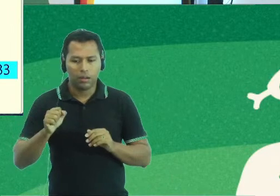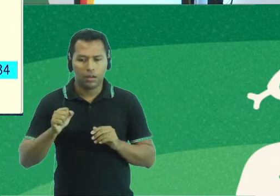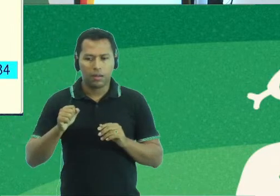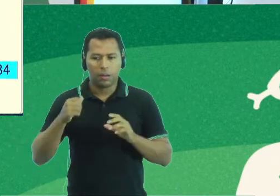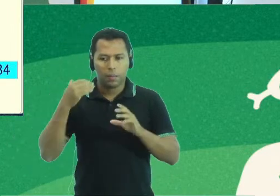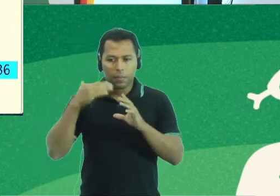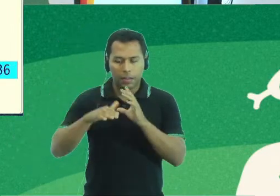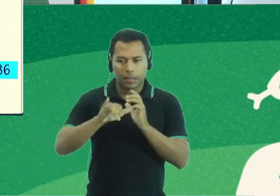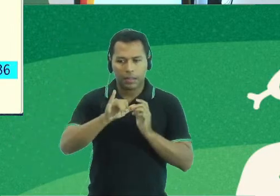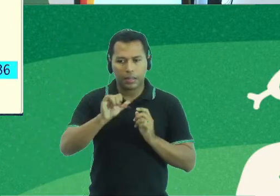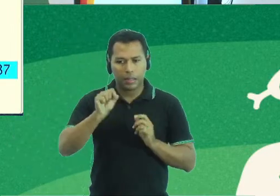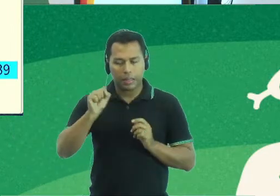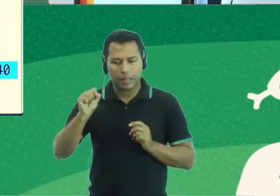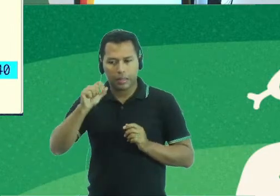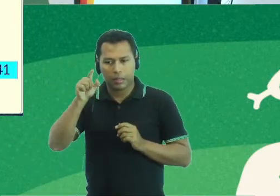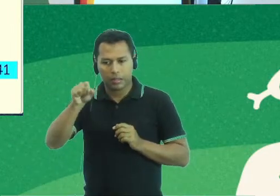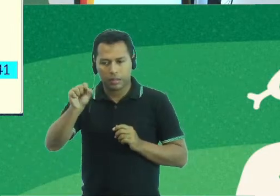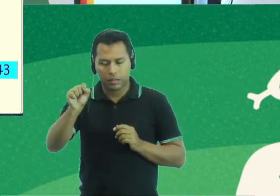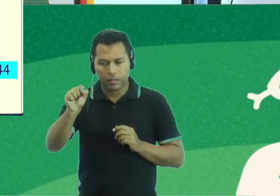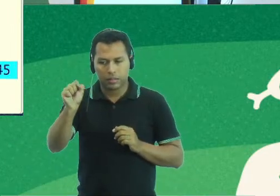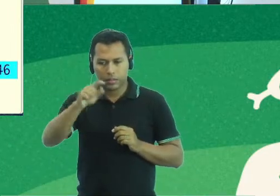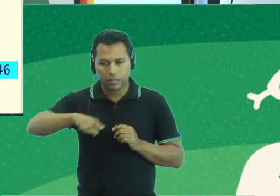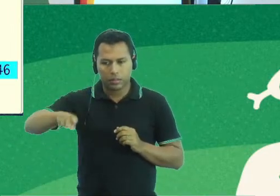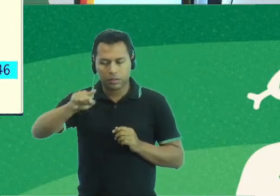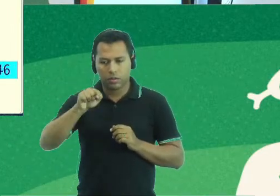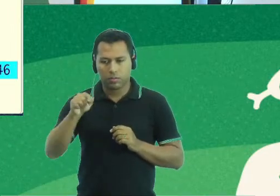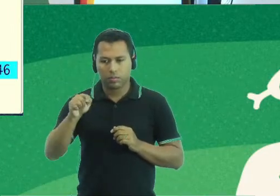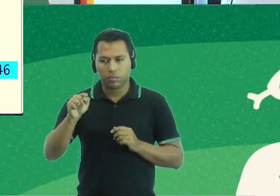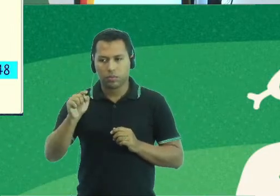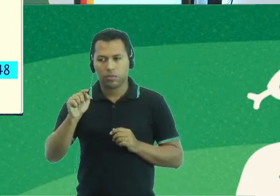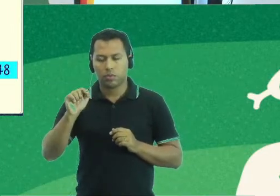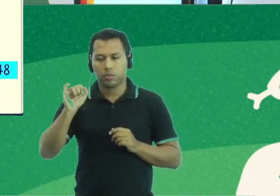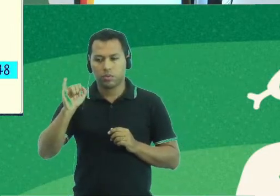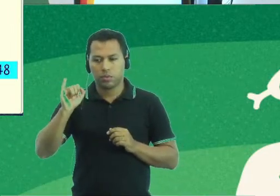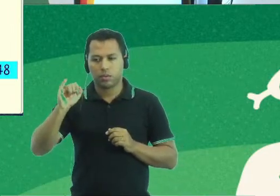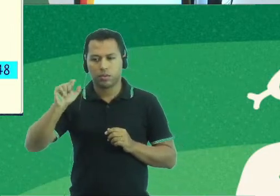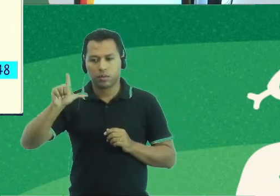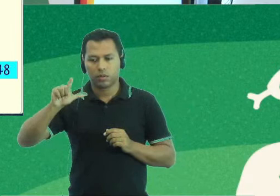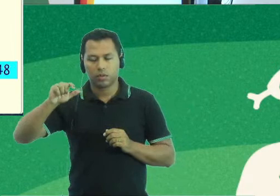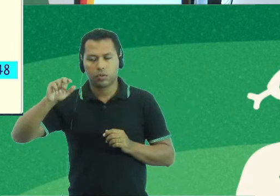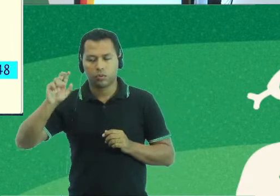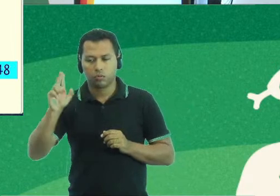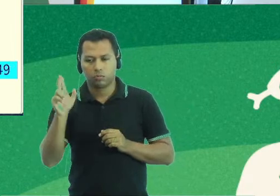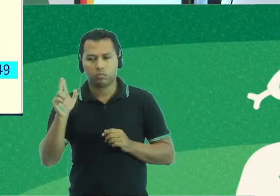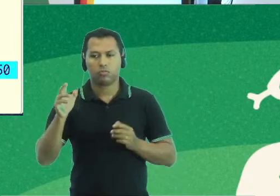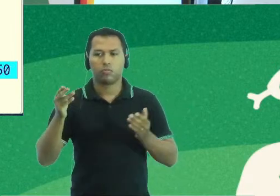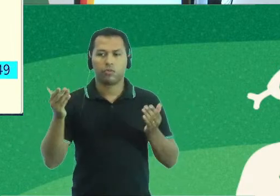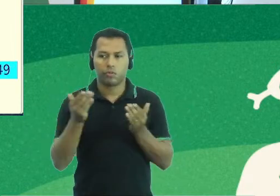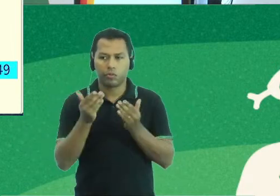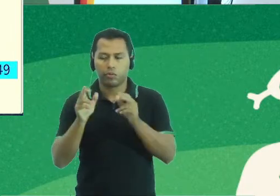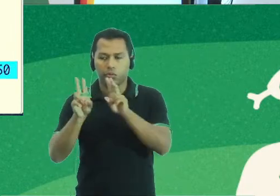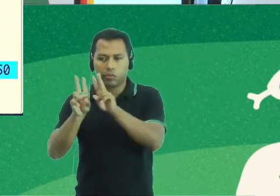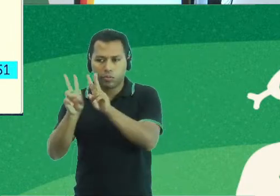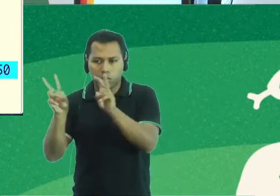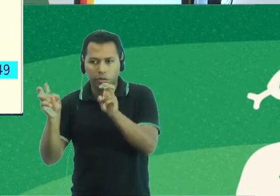ISS@samag.nu. And I'm sending it to the email that this one was sent from. The subject will be,